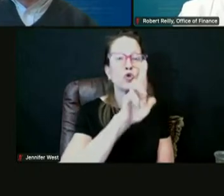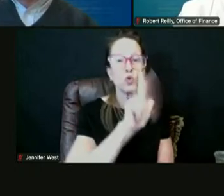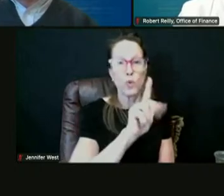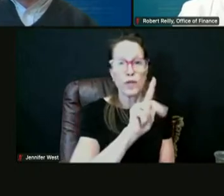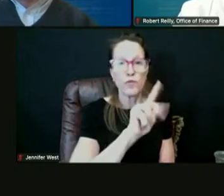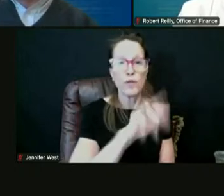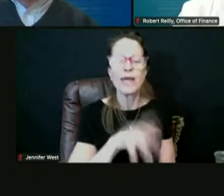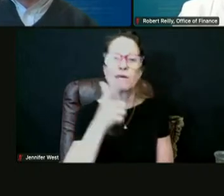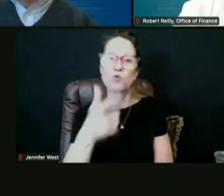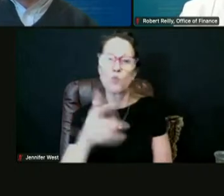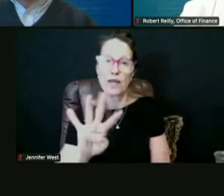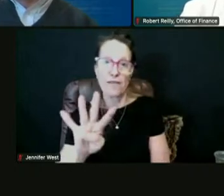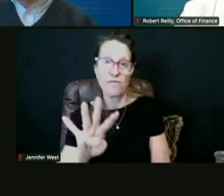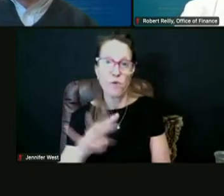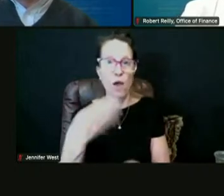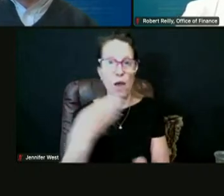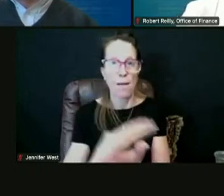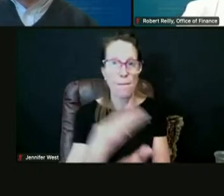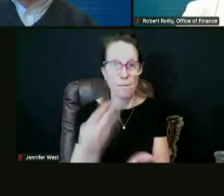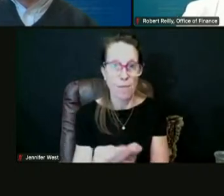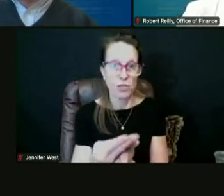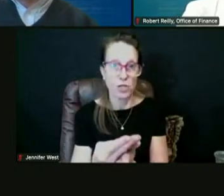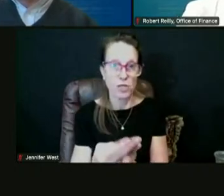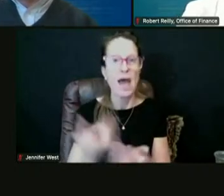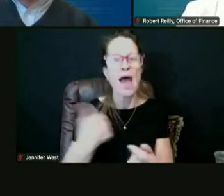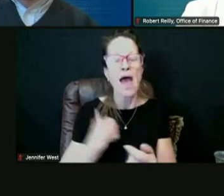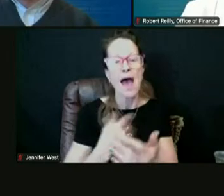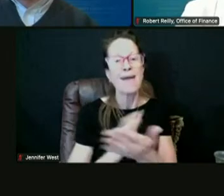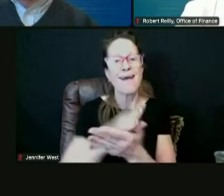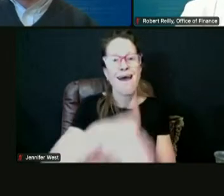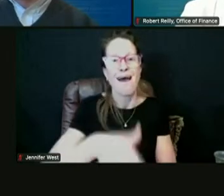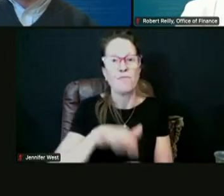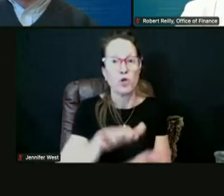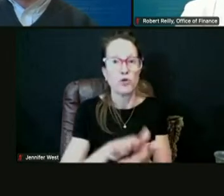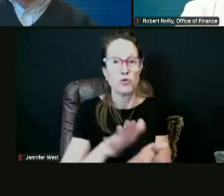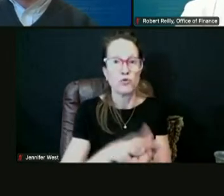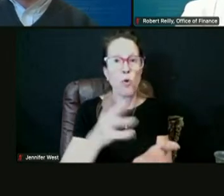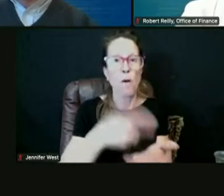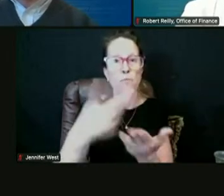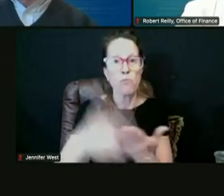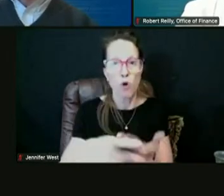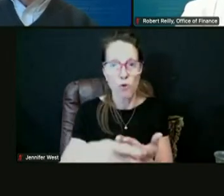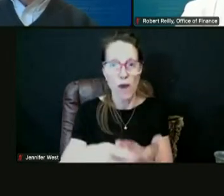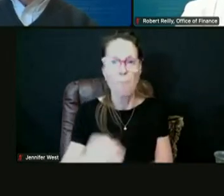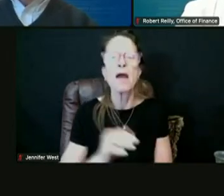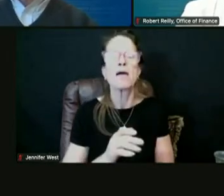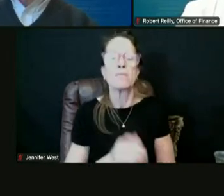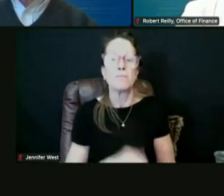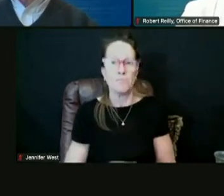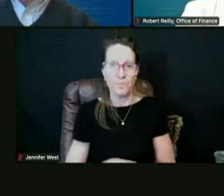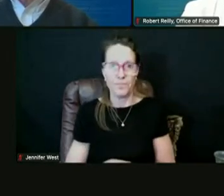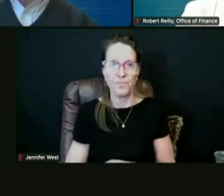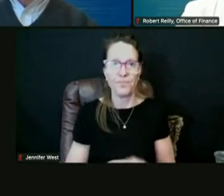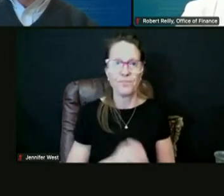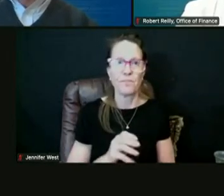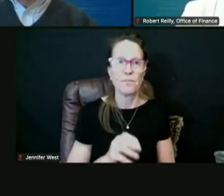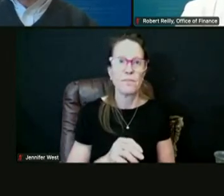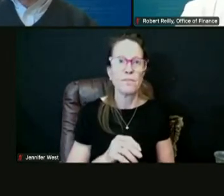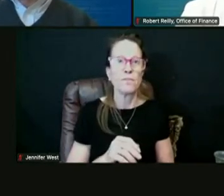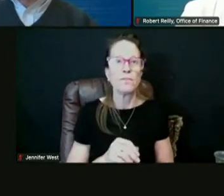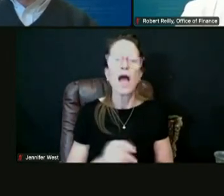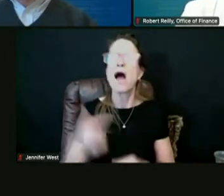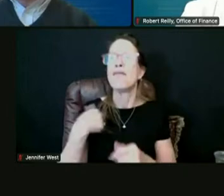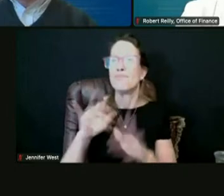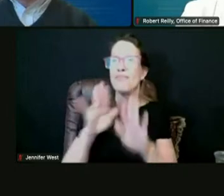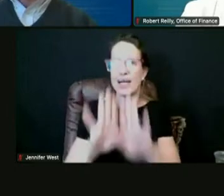in supports like out of school time programming and supports for students? Ah, that's a great question. I'm going to